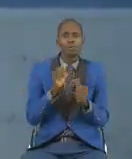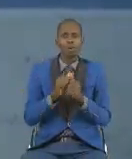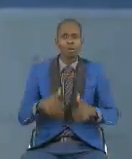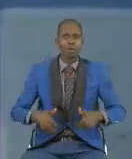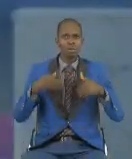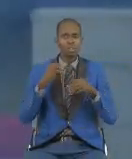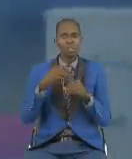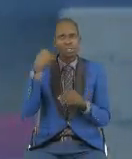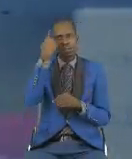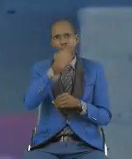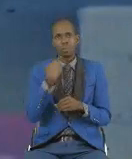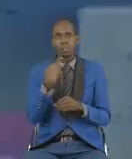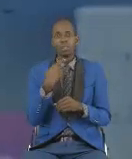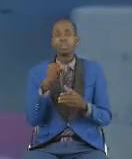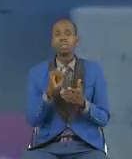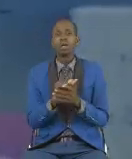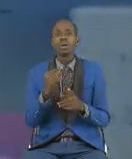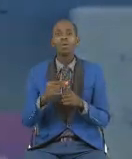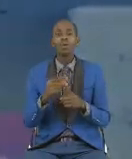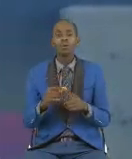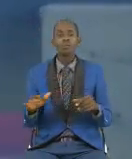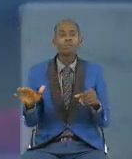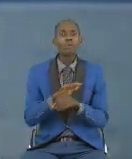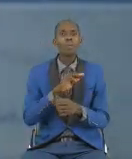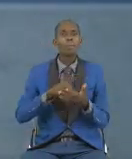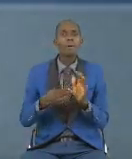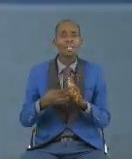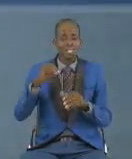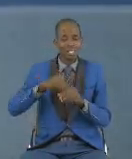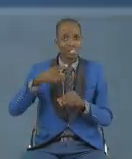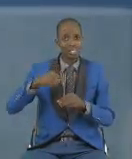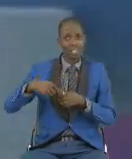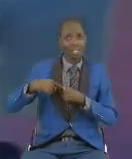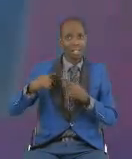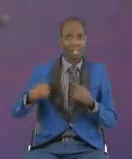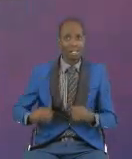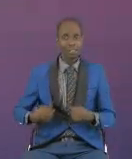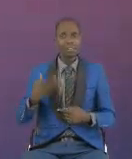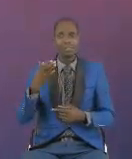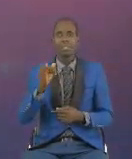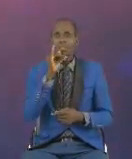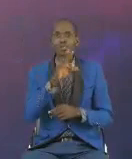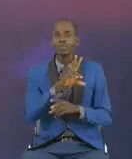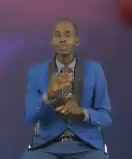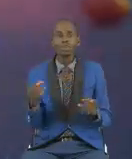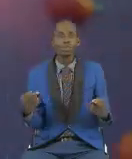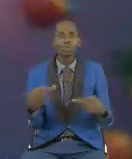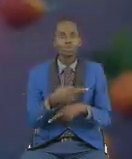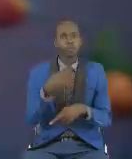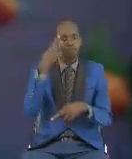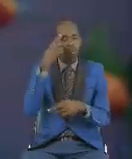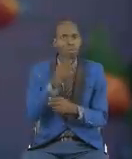what filled means in their heart. There is no space for love,